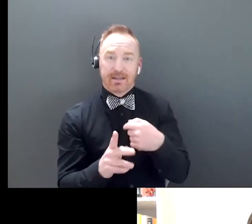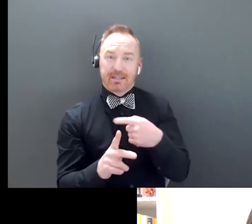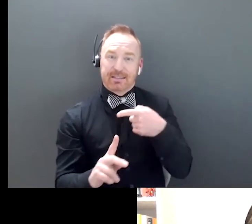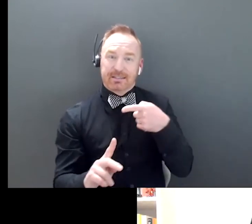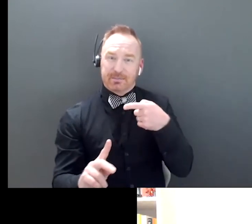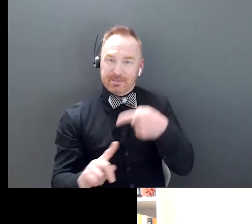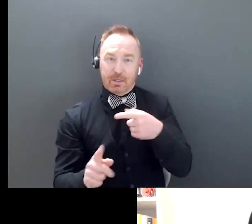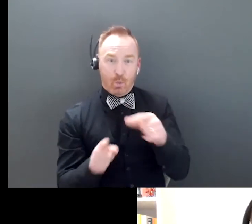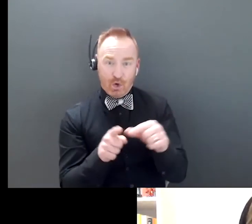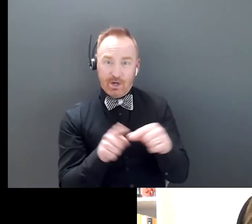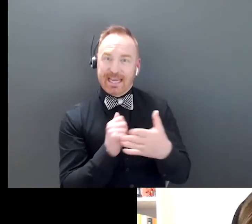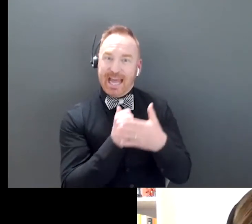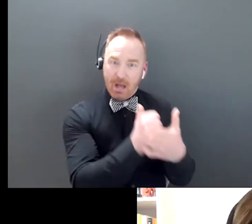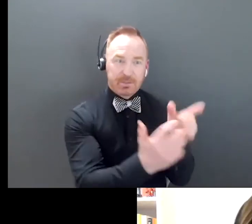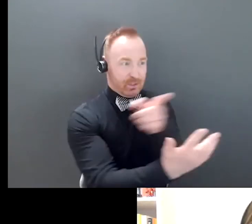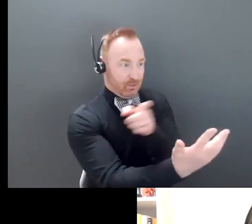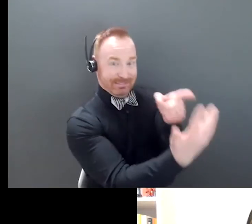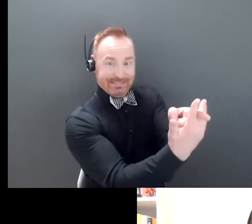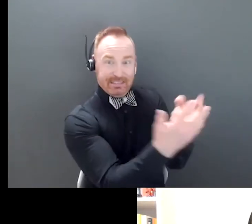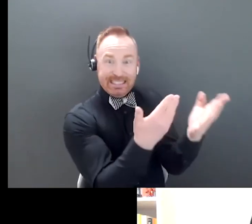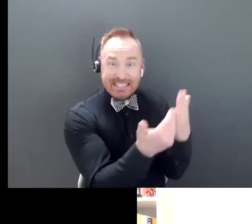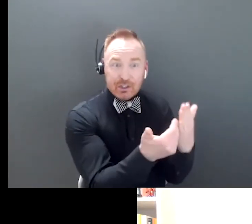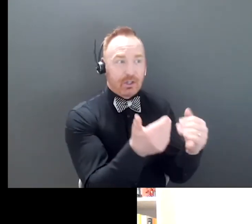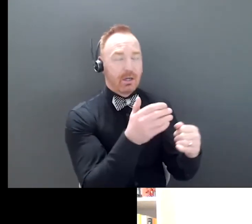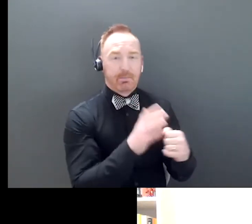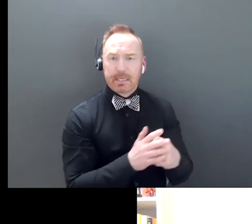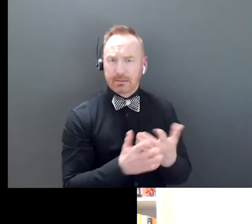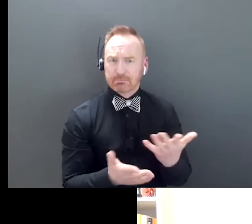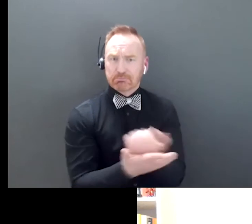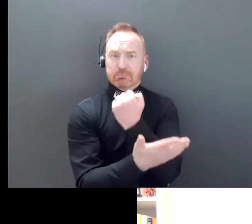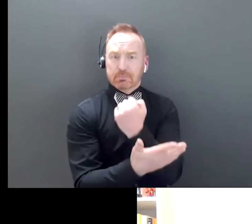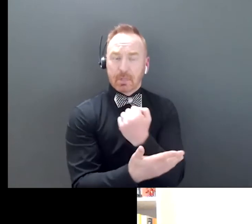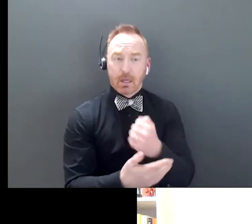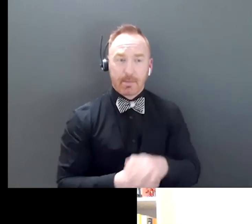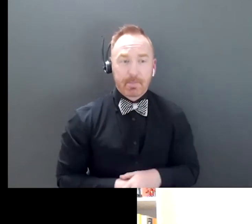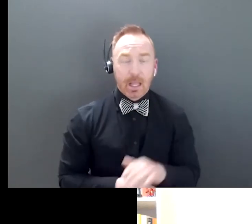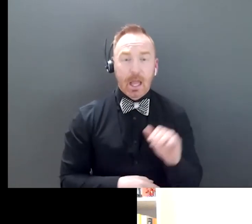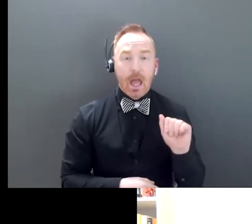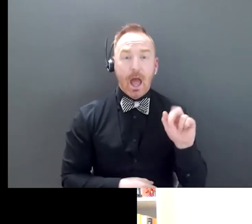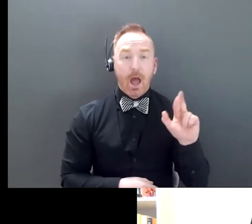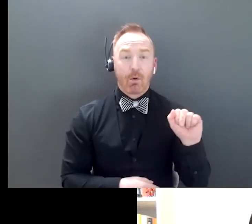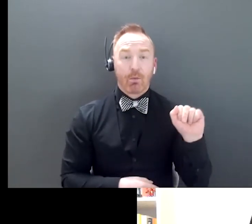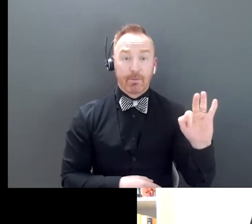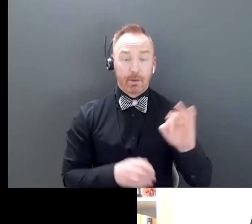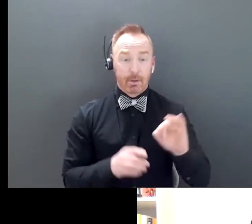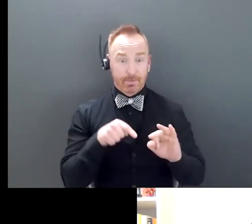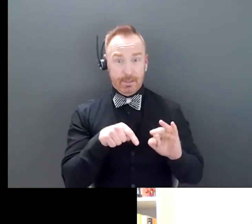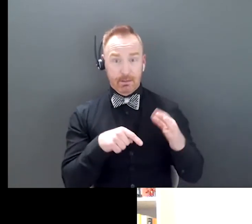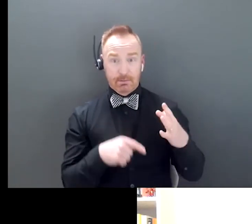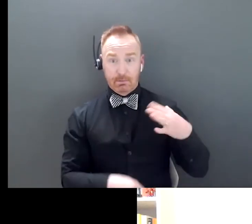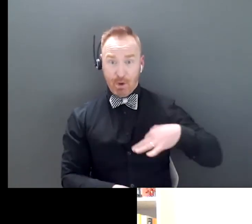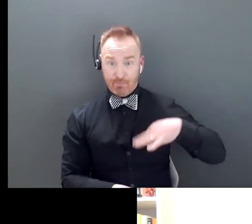Yeah. Yeah, sure. And so kind of related to this, as part of this conference, there's this development